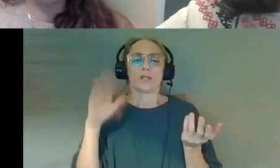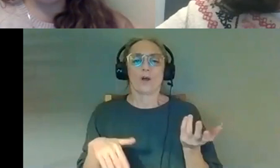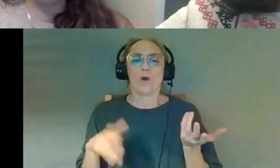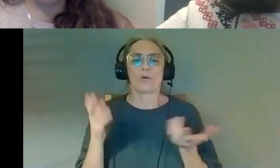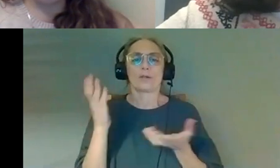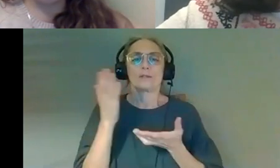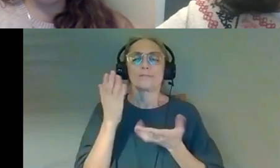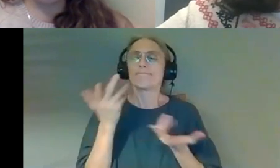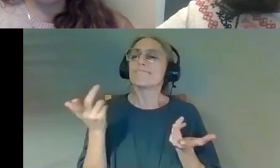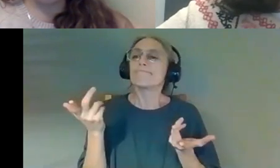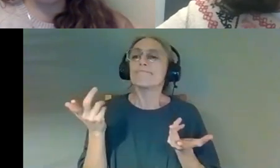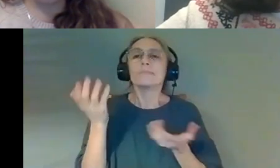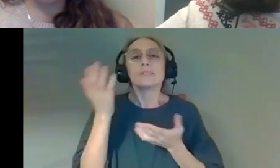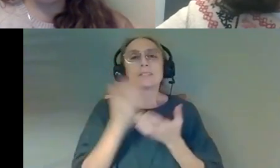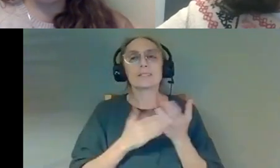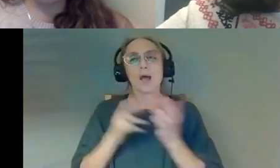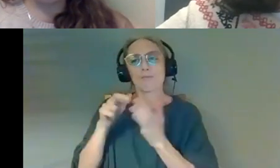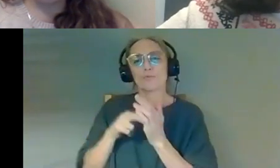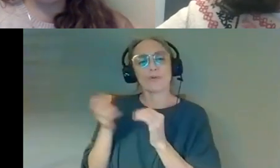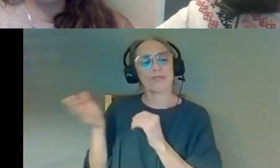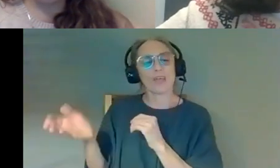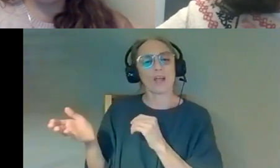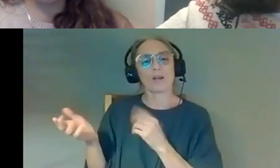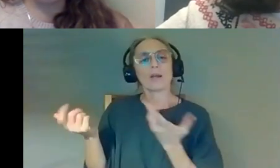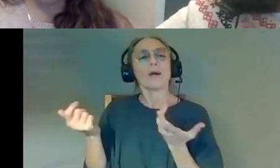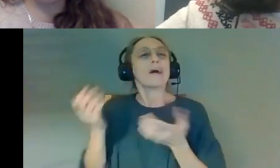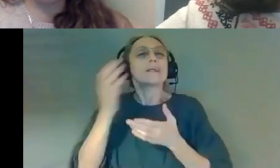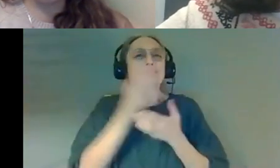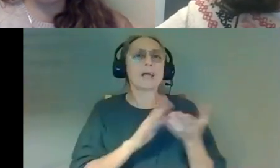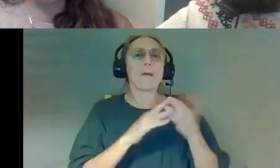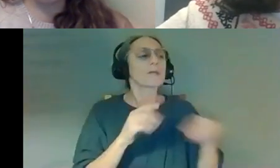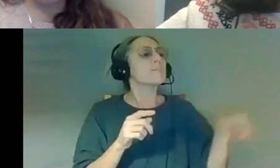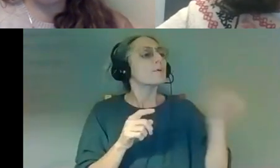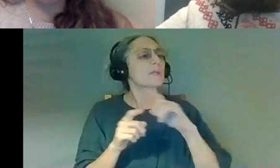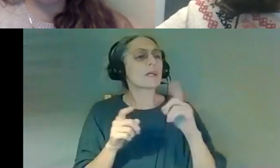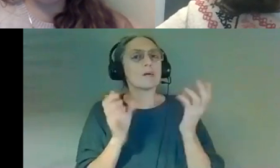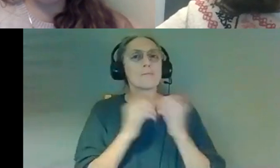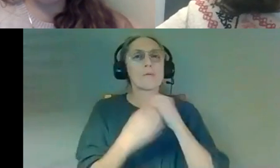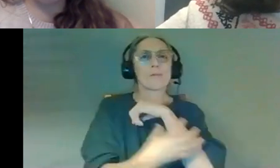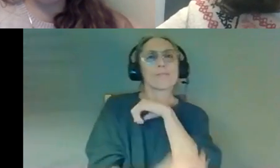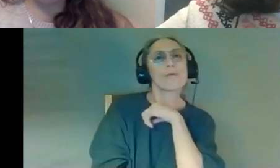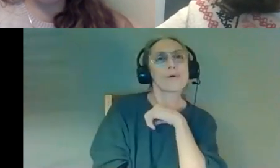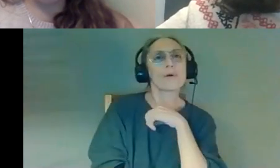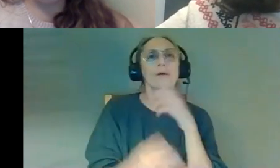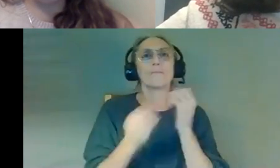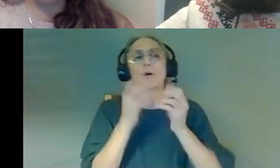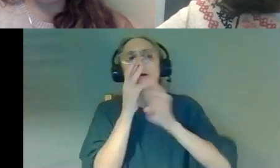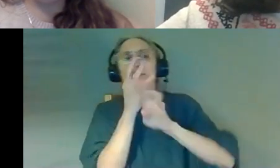communities where they haven't got, disenfranchised communities, where they haven't got those resources. Right.